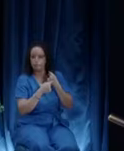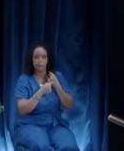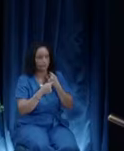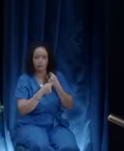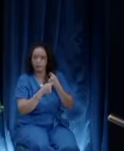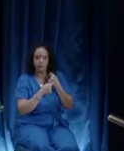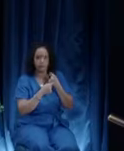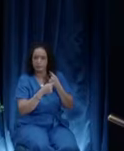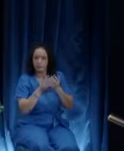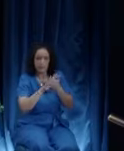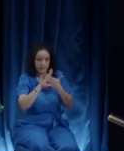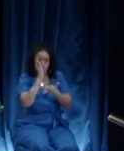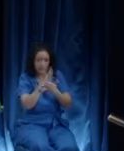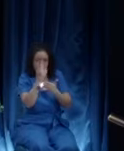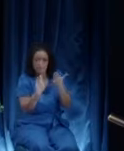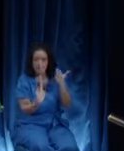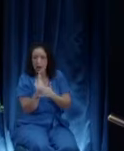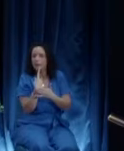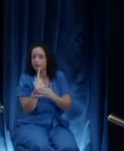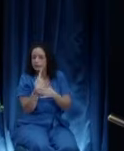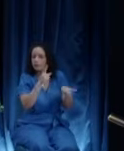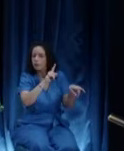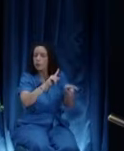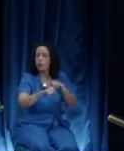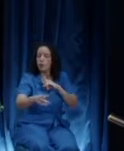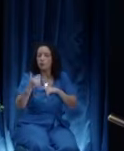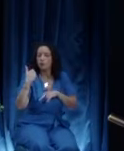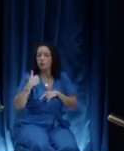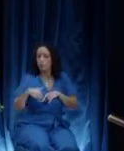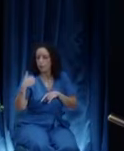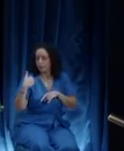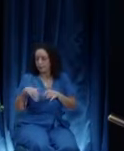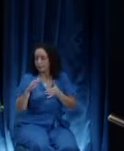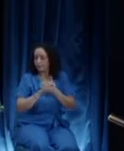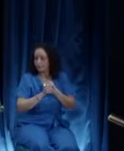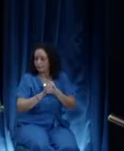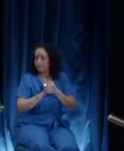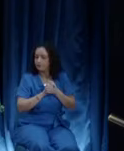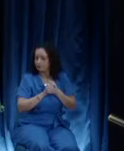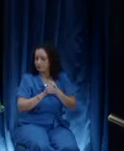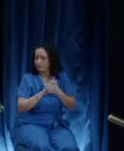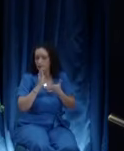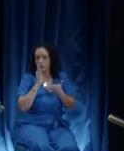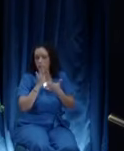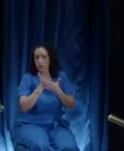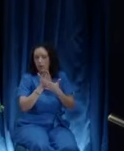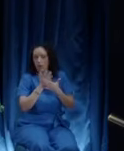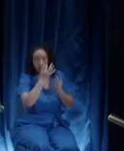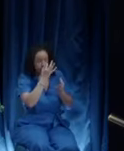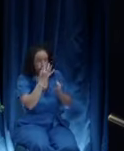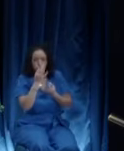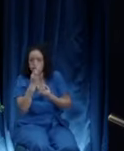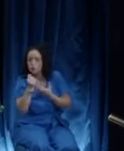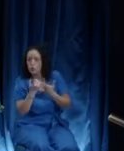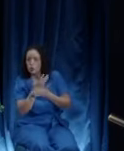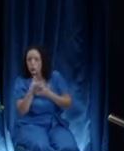what happened. I think most women, if they were very in favour of the new learning and reform and what